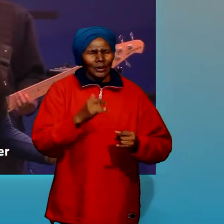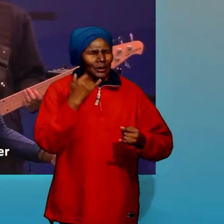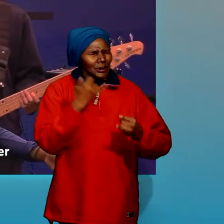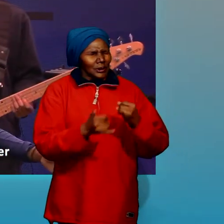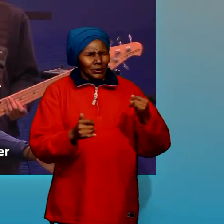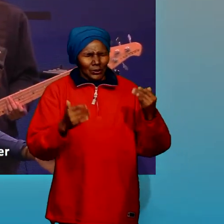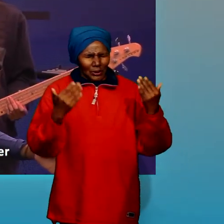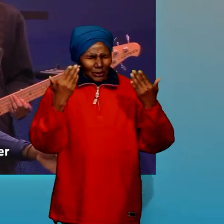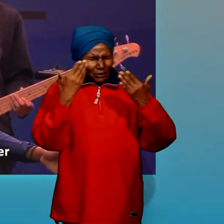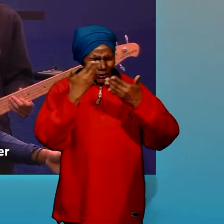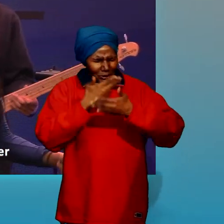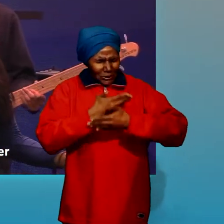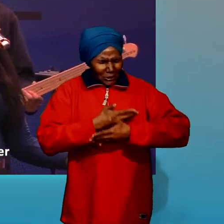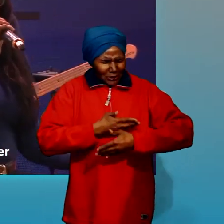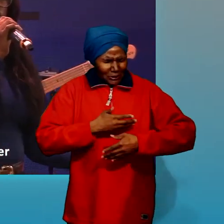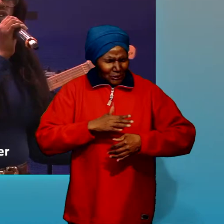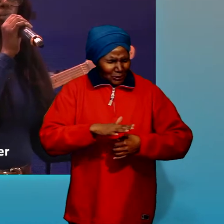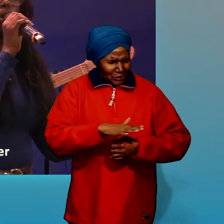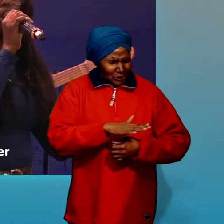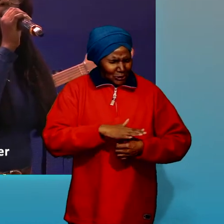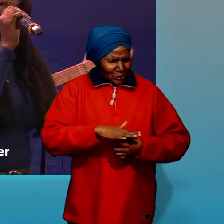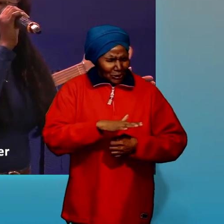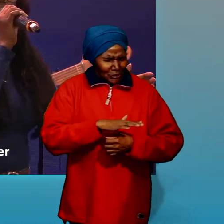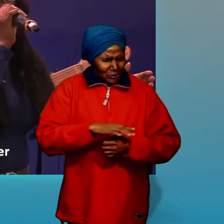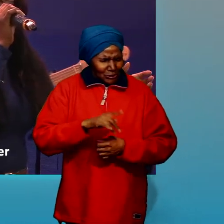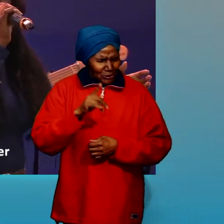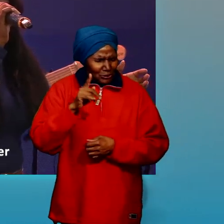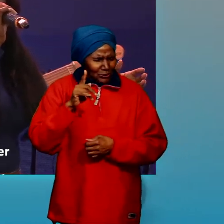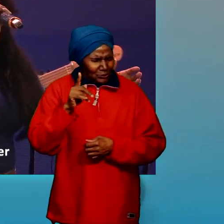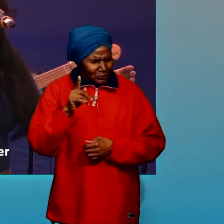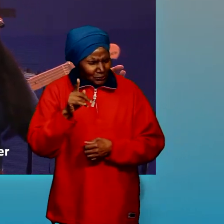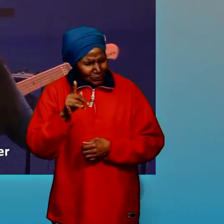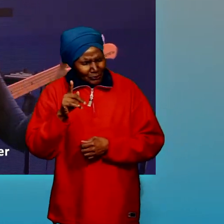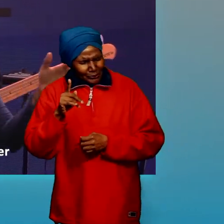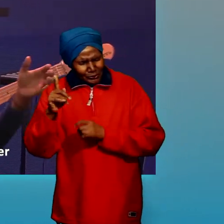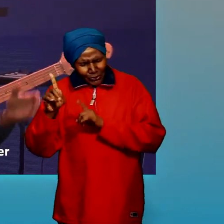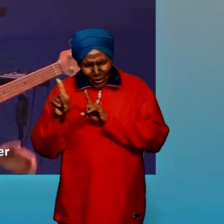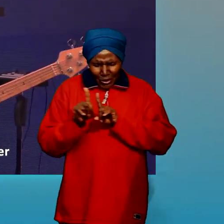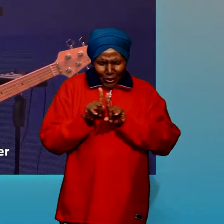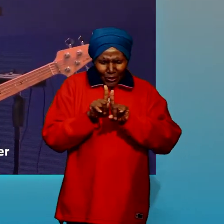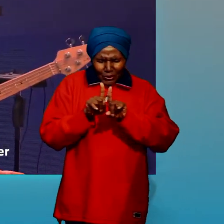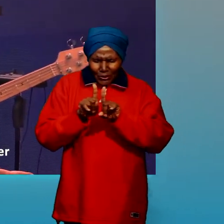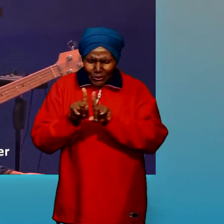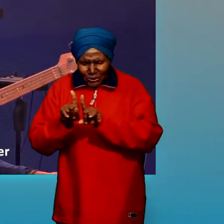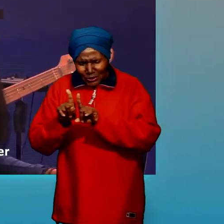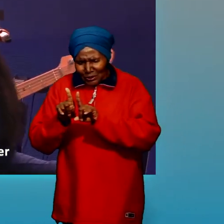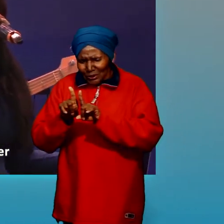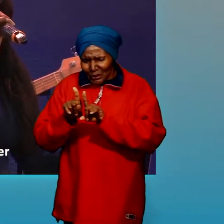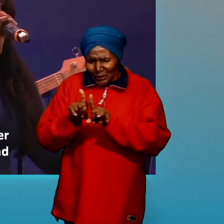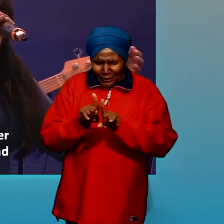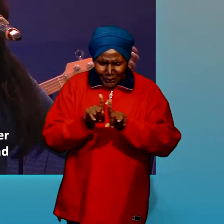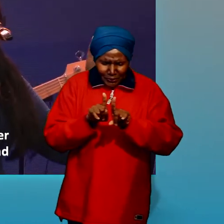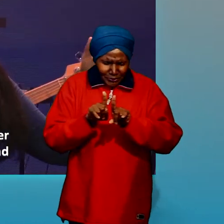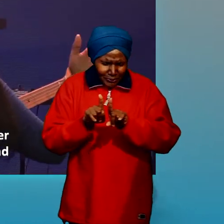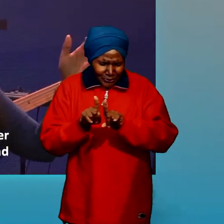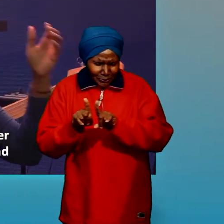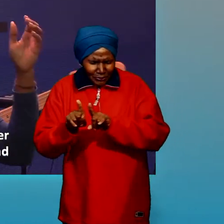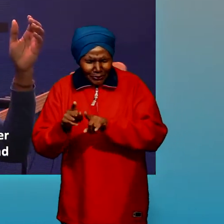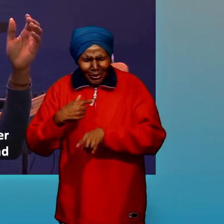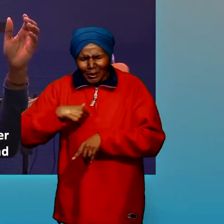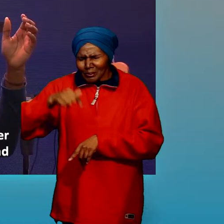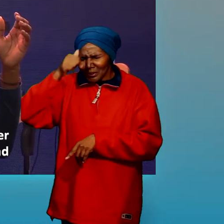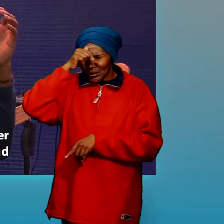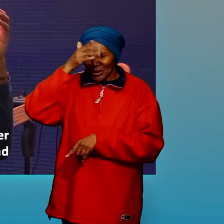fire. Darkest times. You are close. Like no other. I've known you as